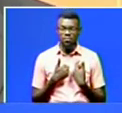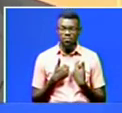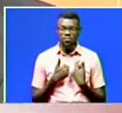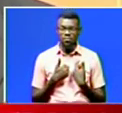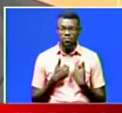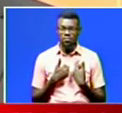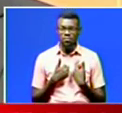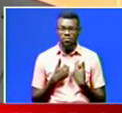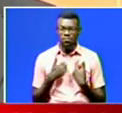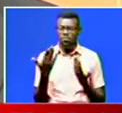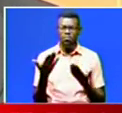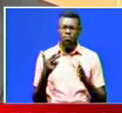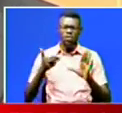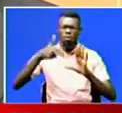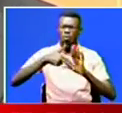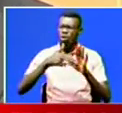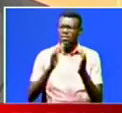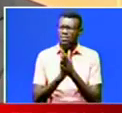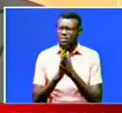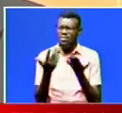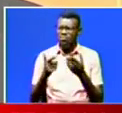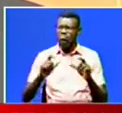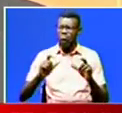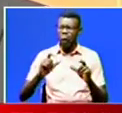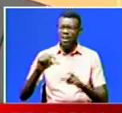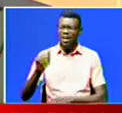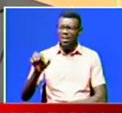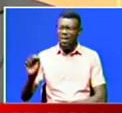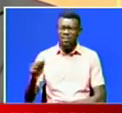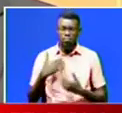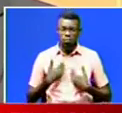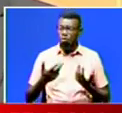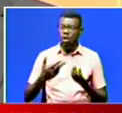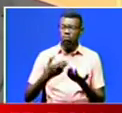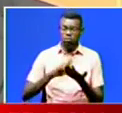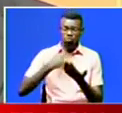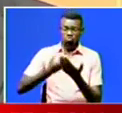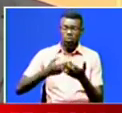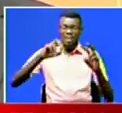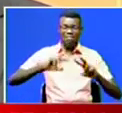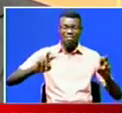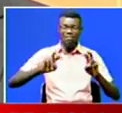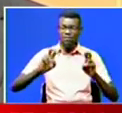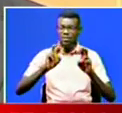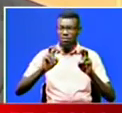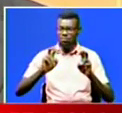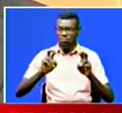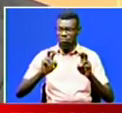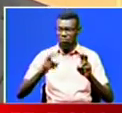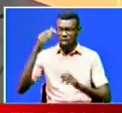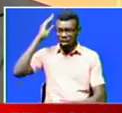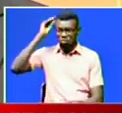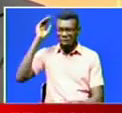proven deposits of oil and gas, and people are looking for resources everywhere. And they have found Somalia